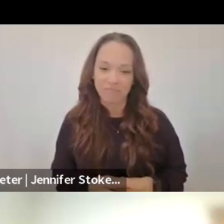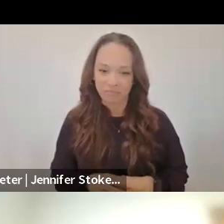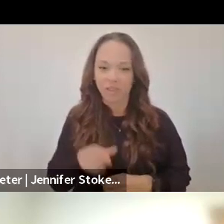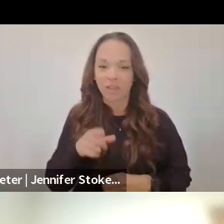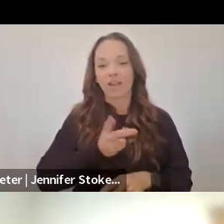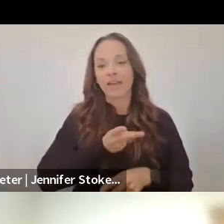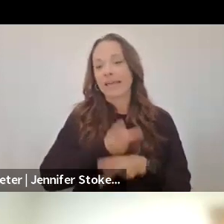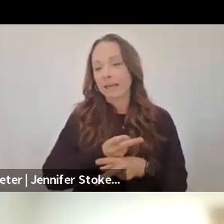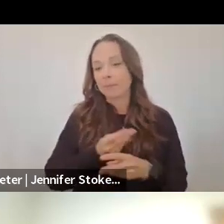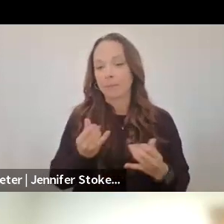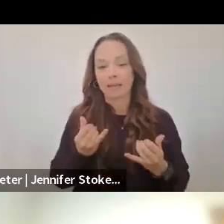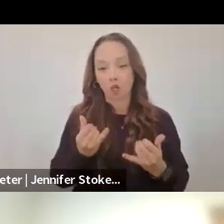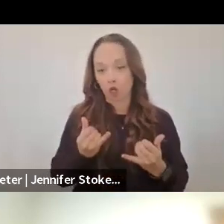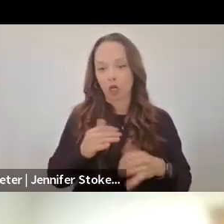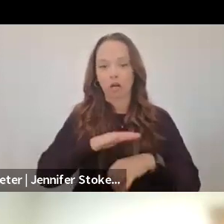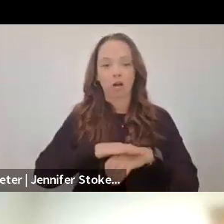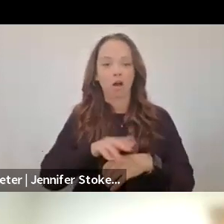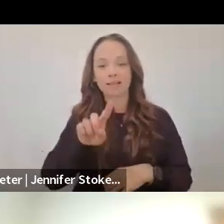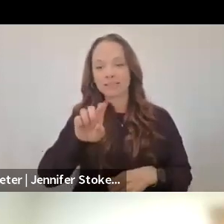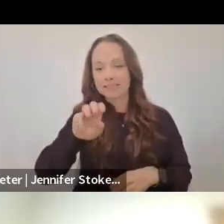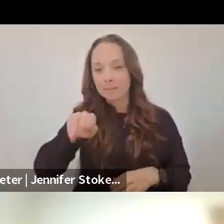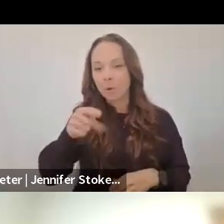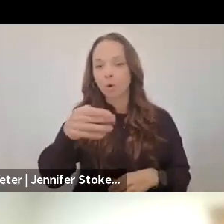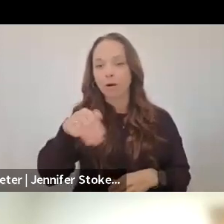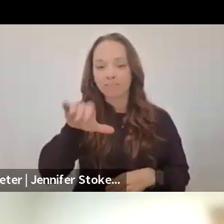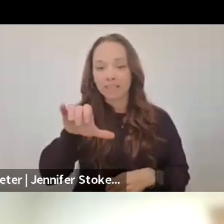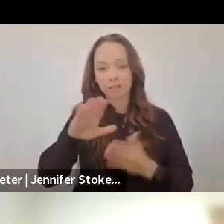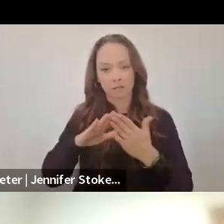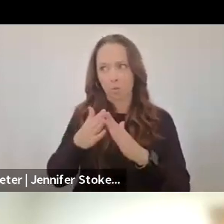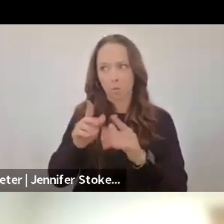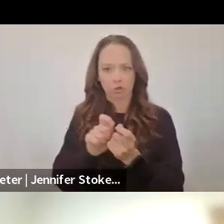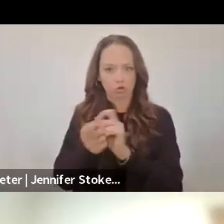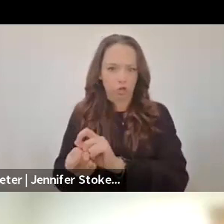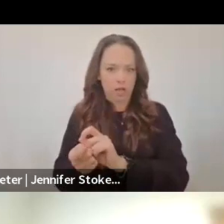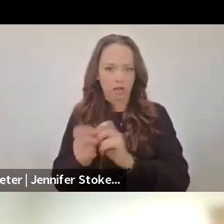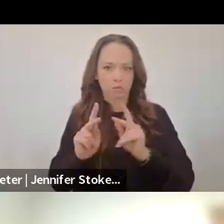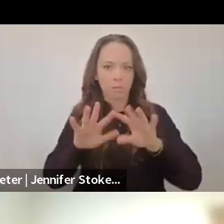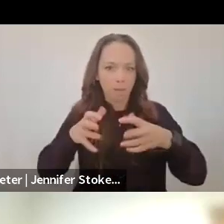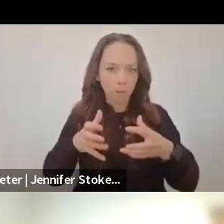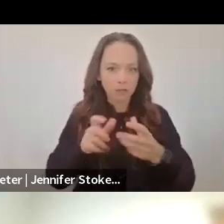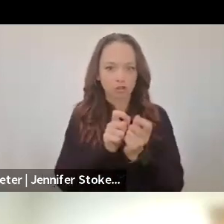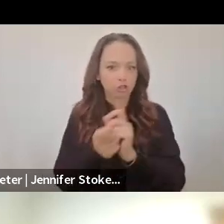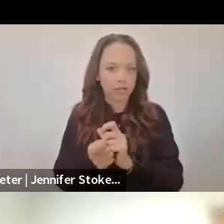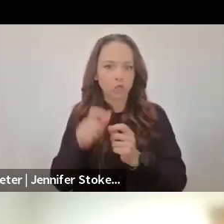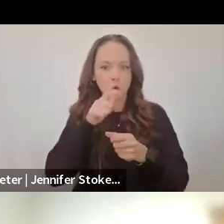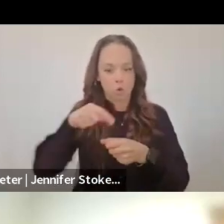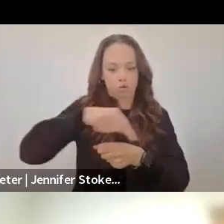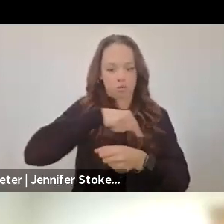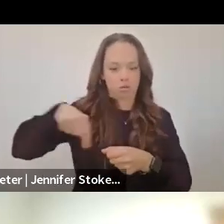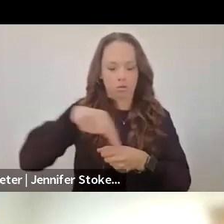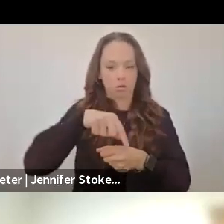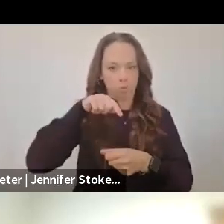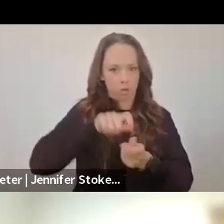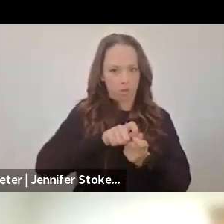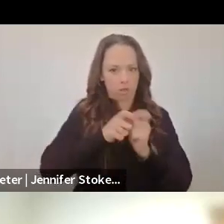Keeping current on community demographics, populations change. Those in your service area, there can be